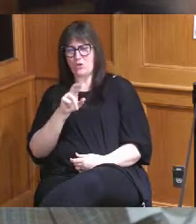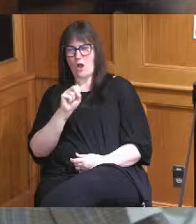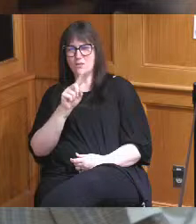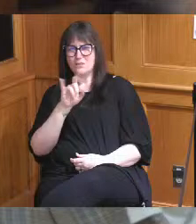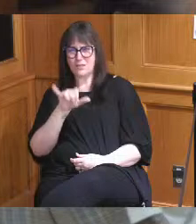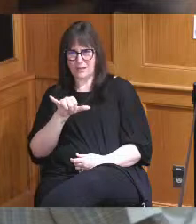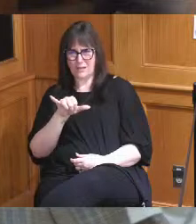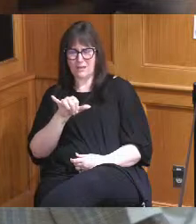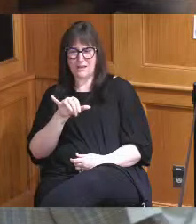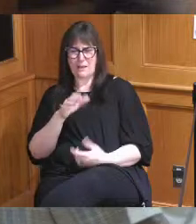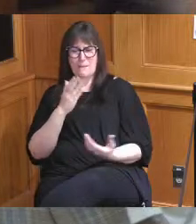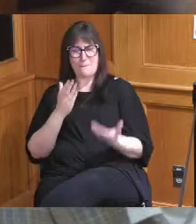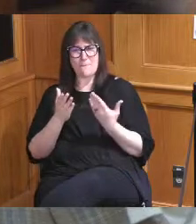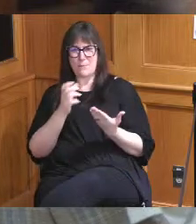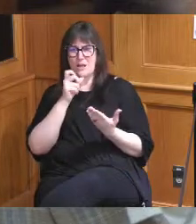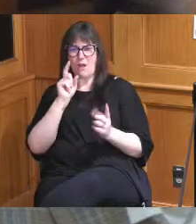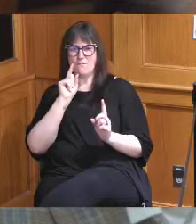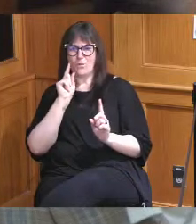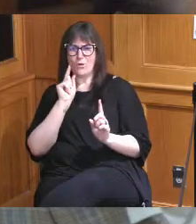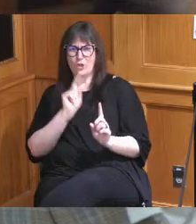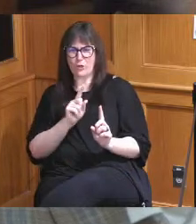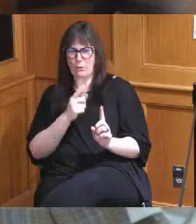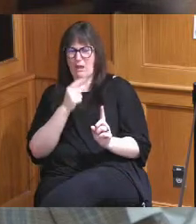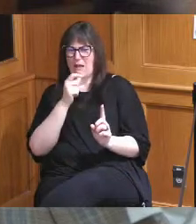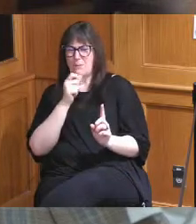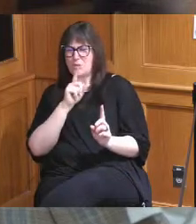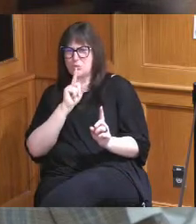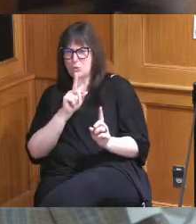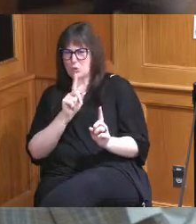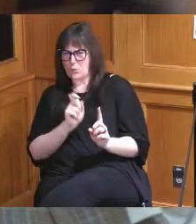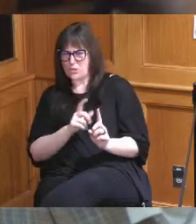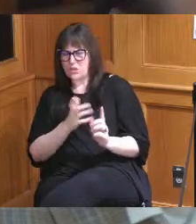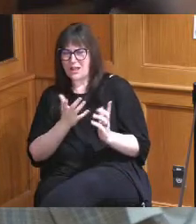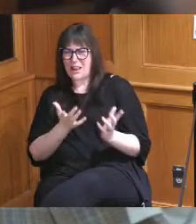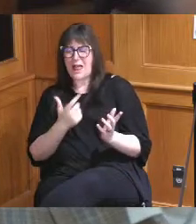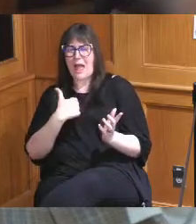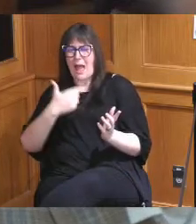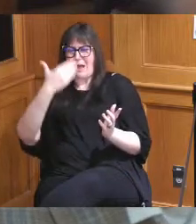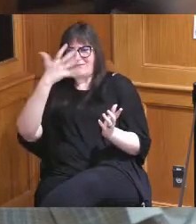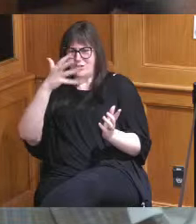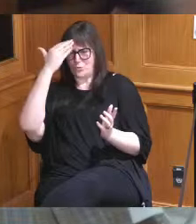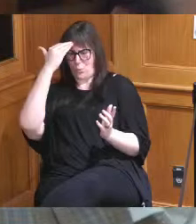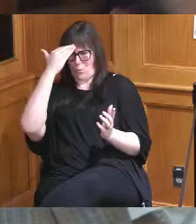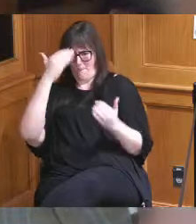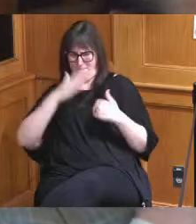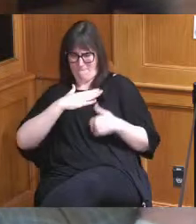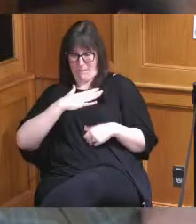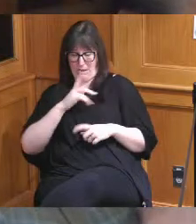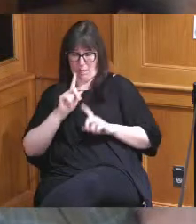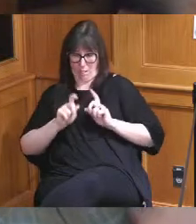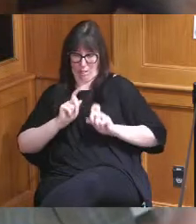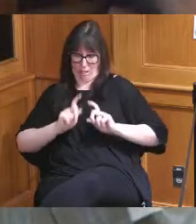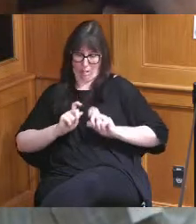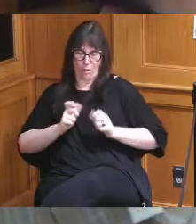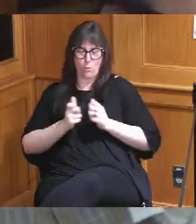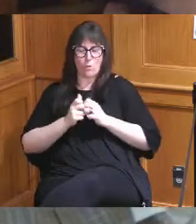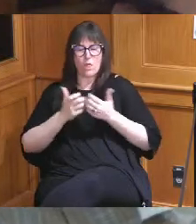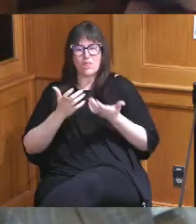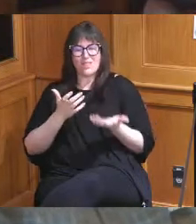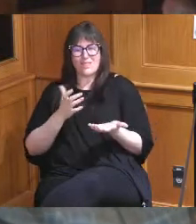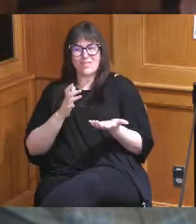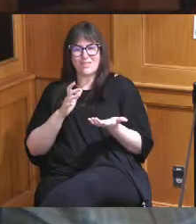be for you guys, I'm not sure, but I know that I have had a lot of questions with